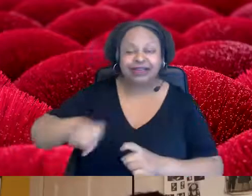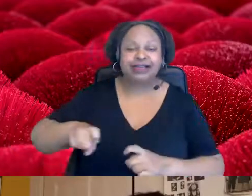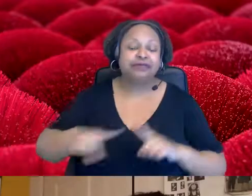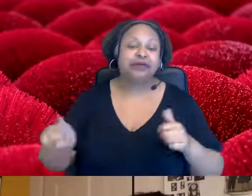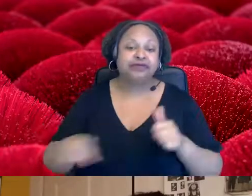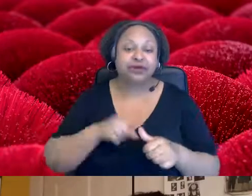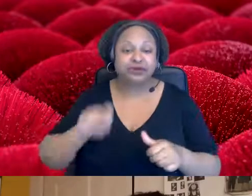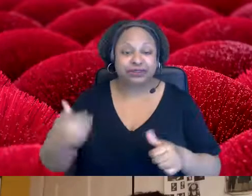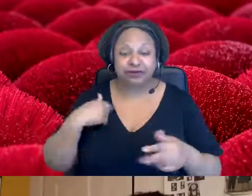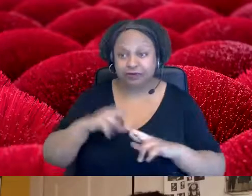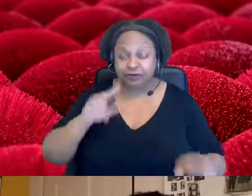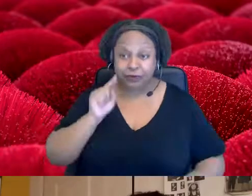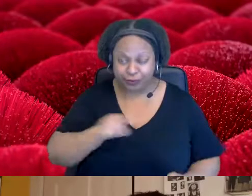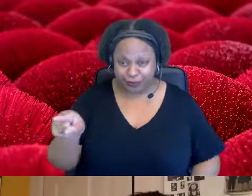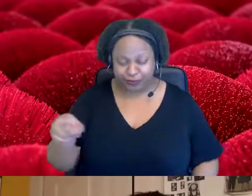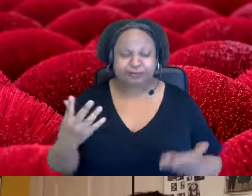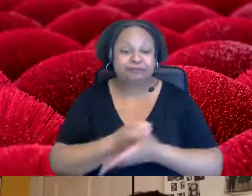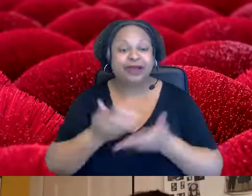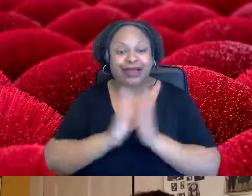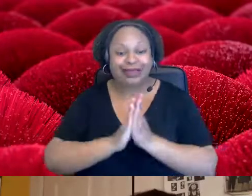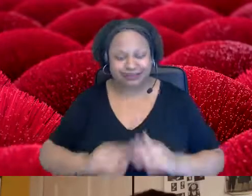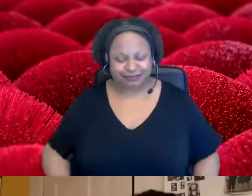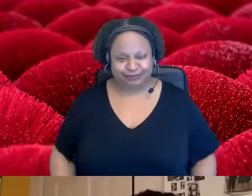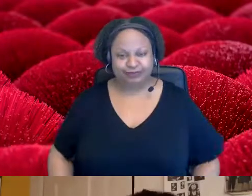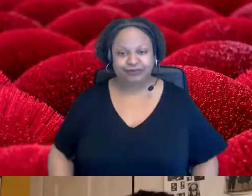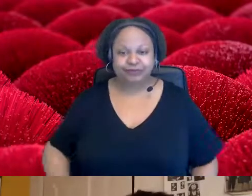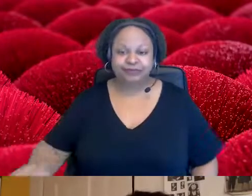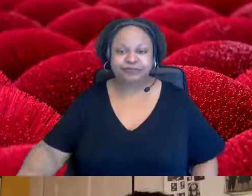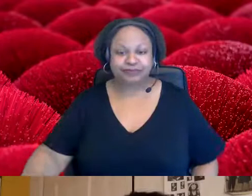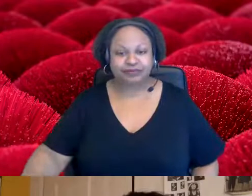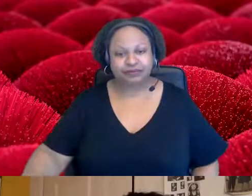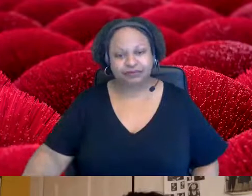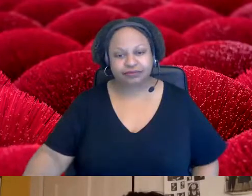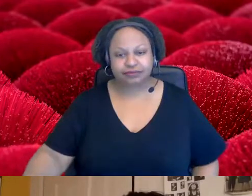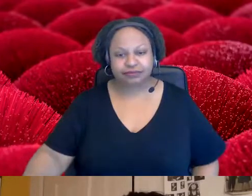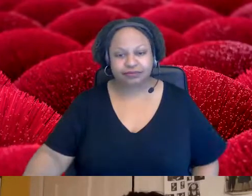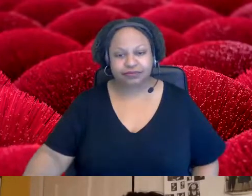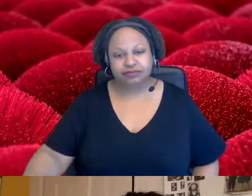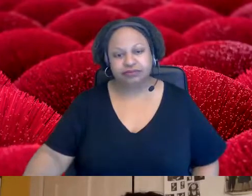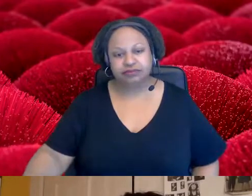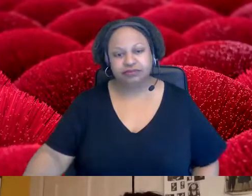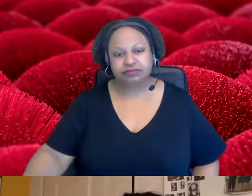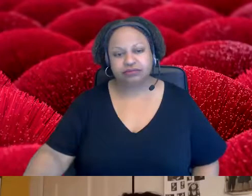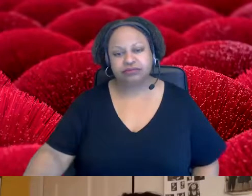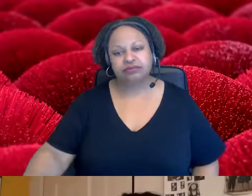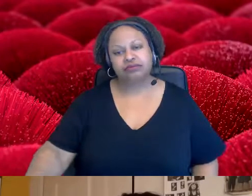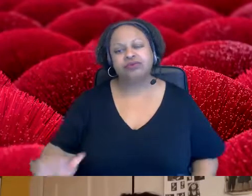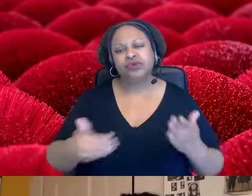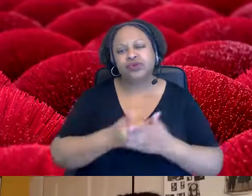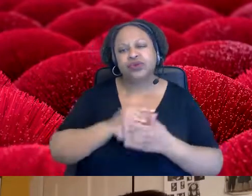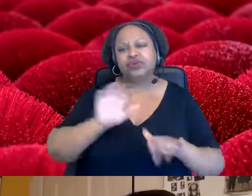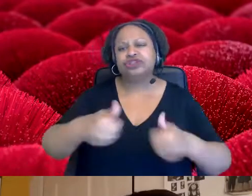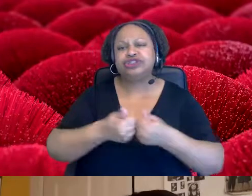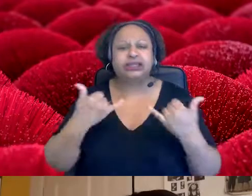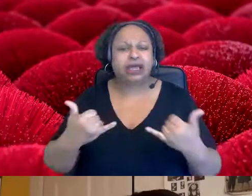question that I have for you is, what are the new challenges of this moment for Toronto's artists